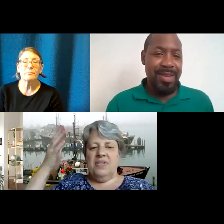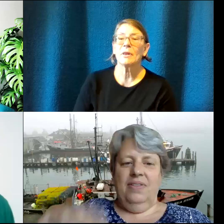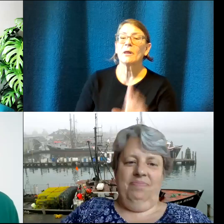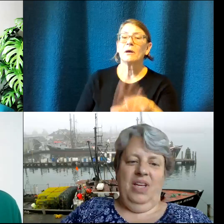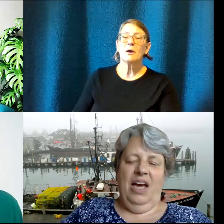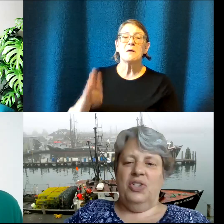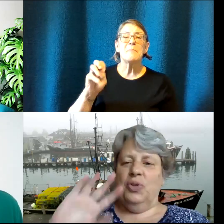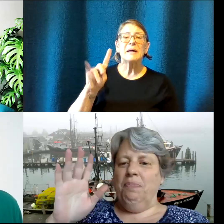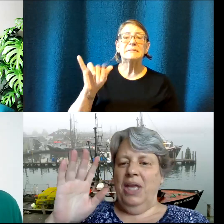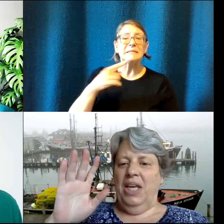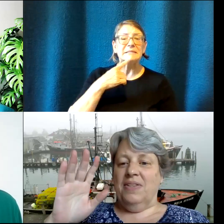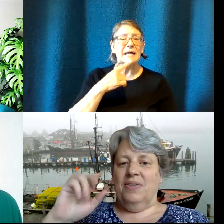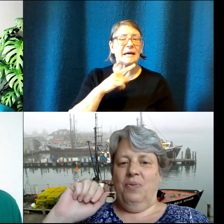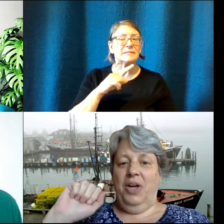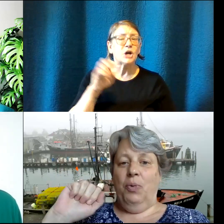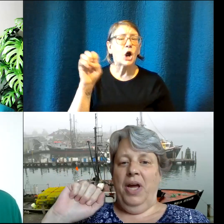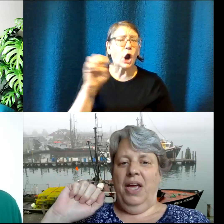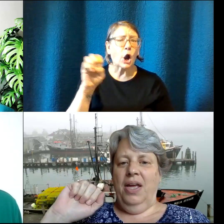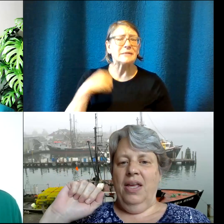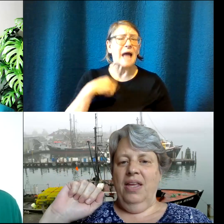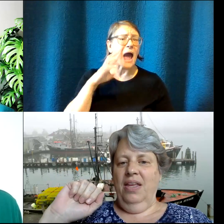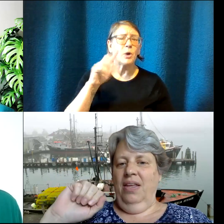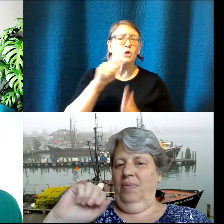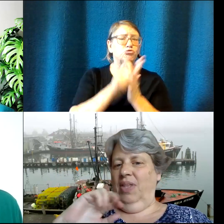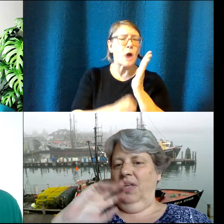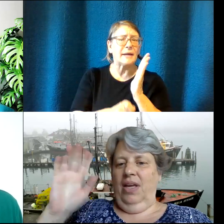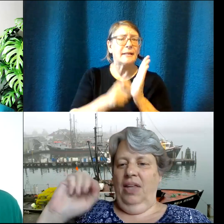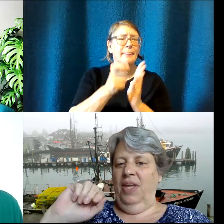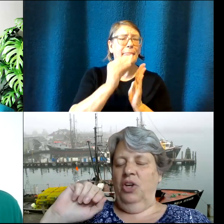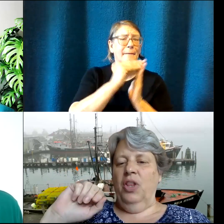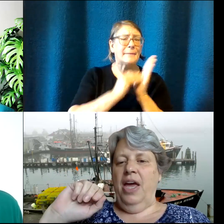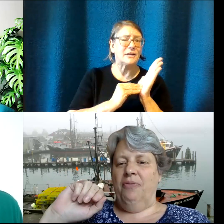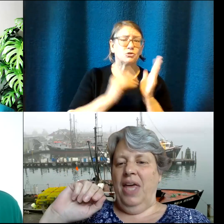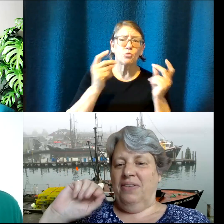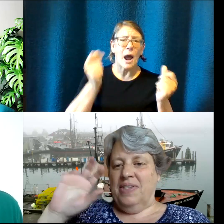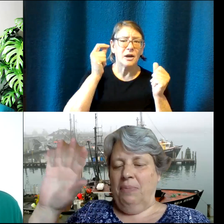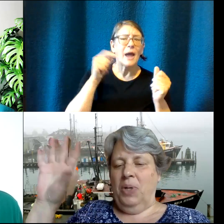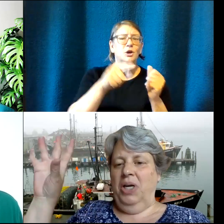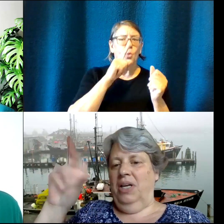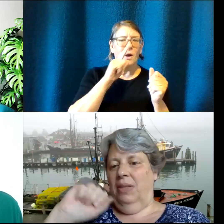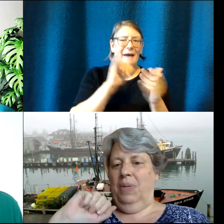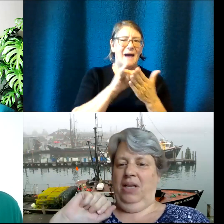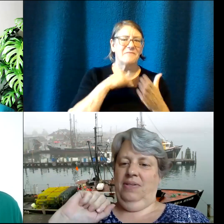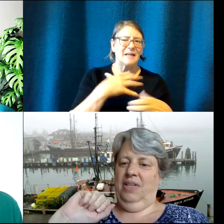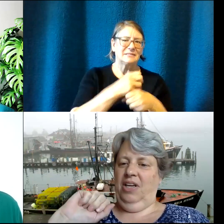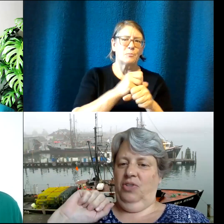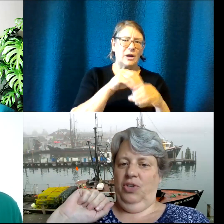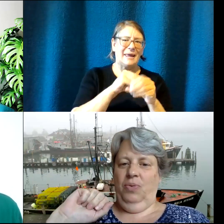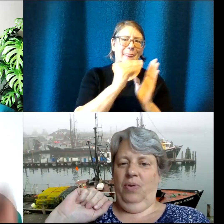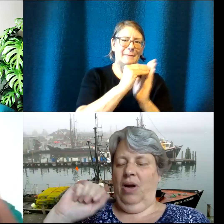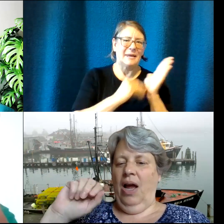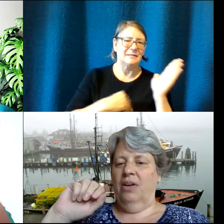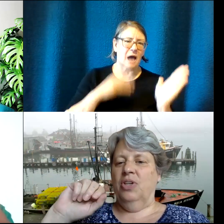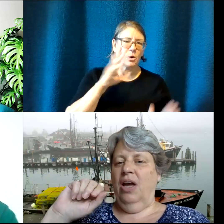Ernest, I'll do the minutes right away. And then you'll have that summary in the minutes that I'll